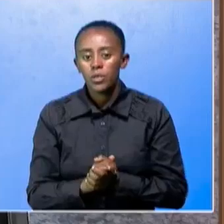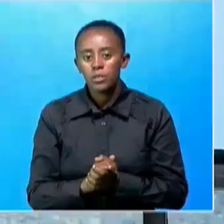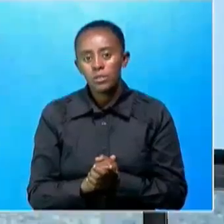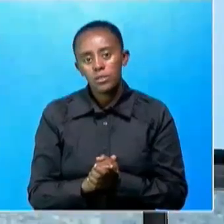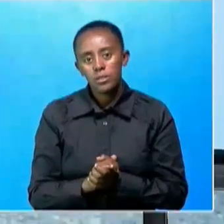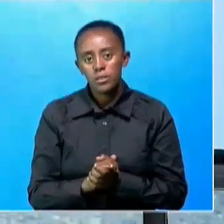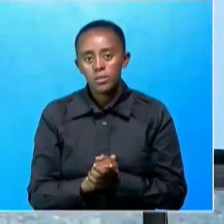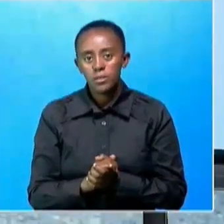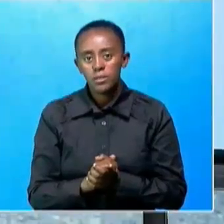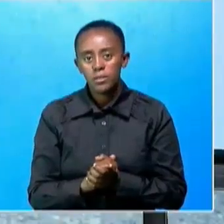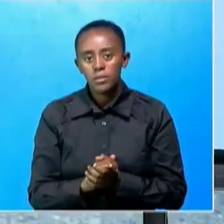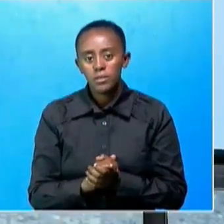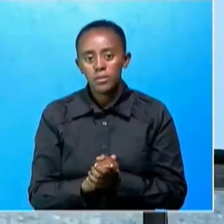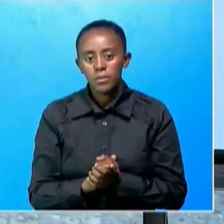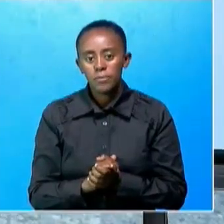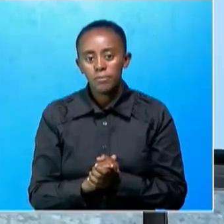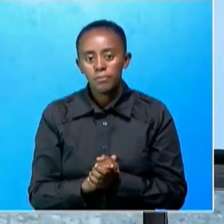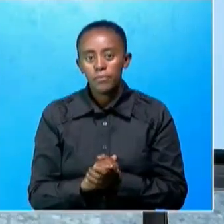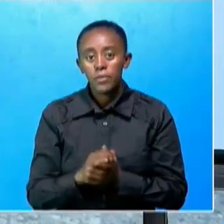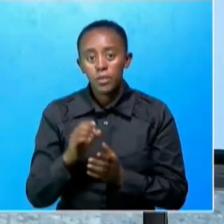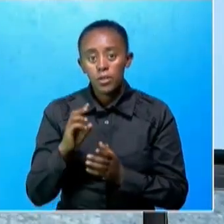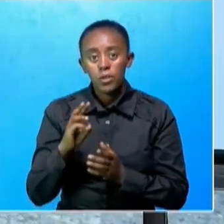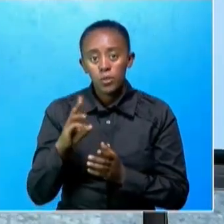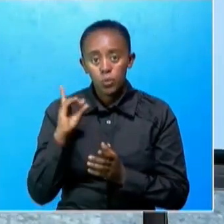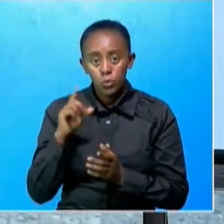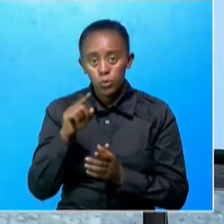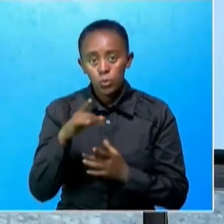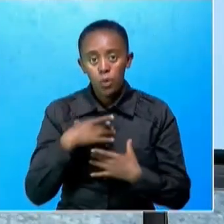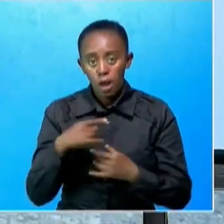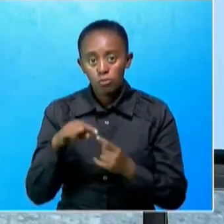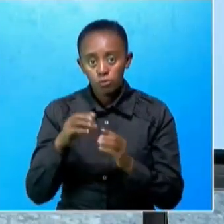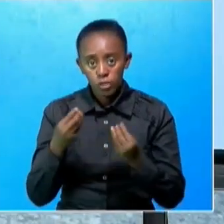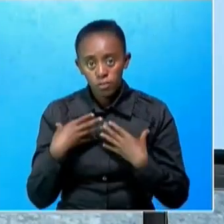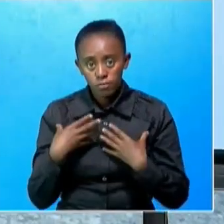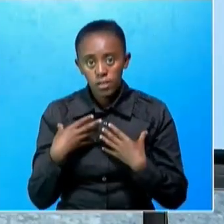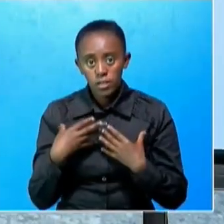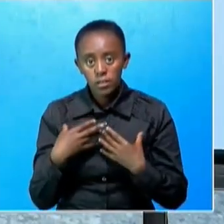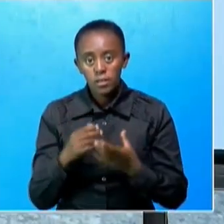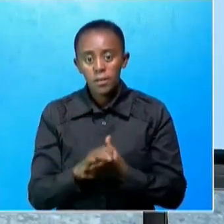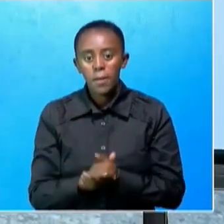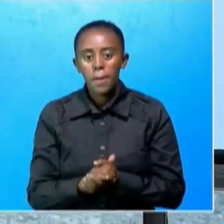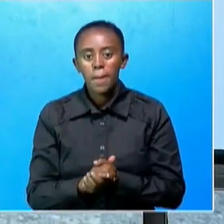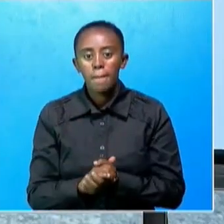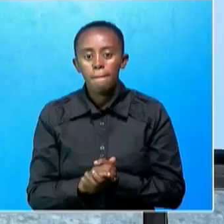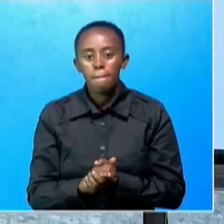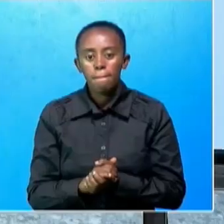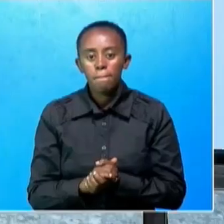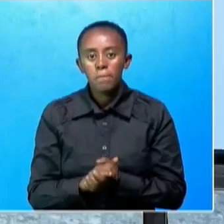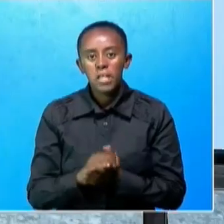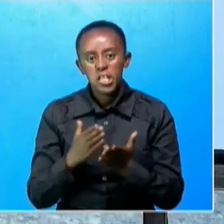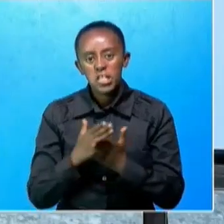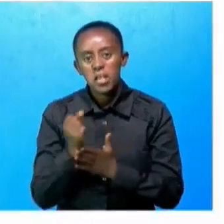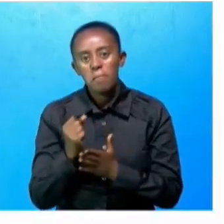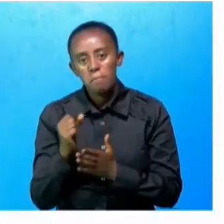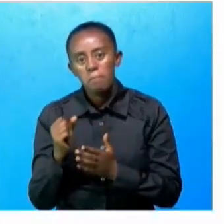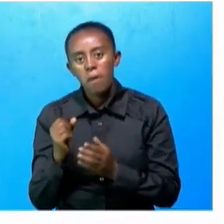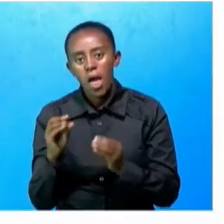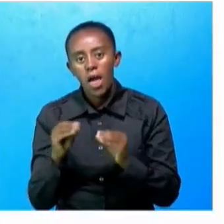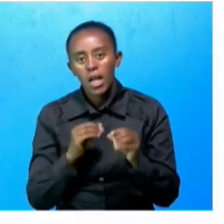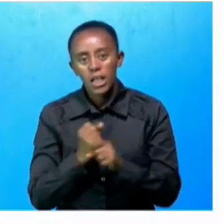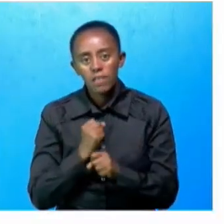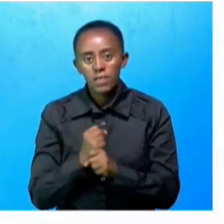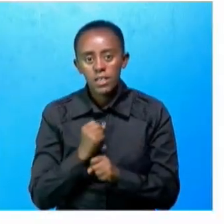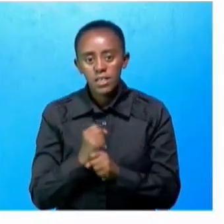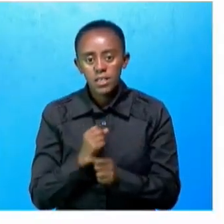Before that, would you like to give me one sample example, please? Let me give you some activities regarding